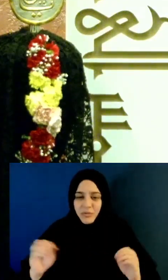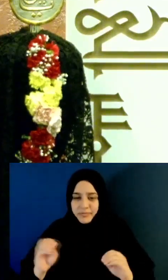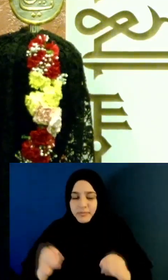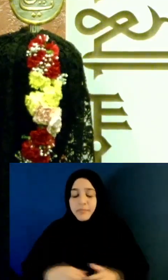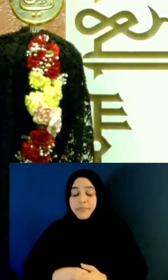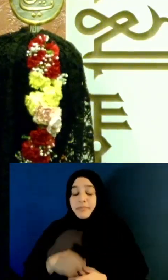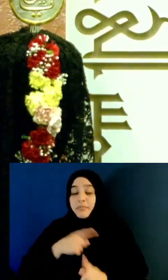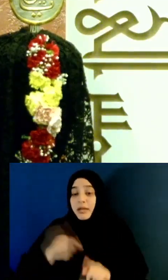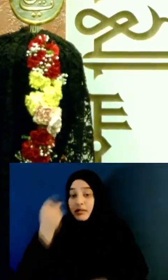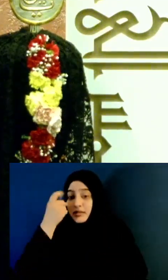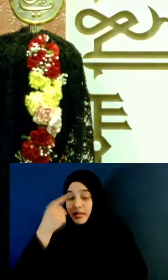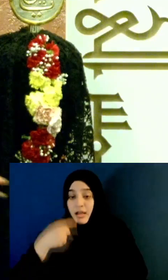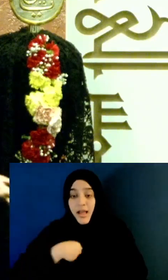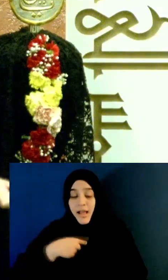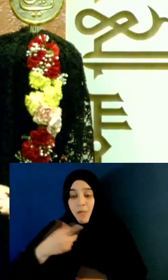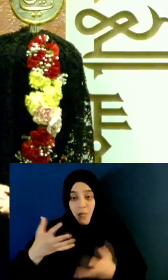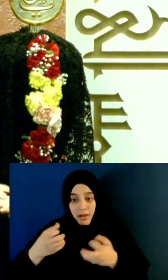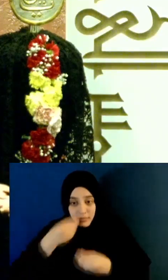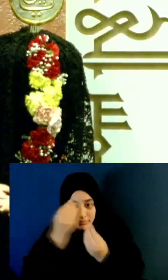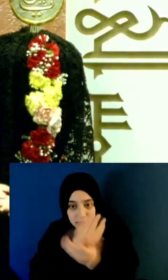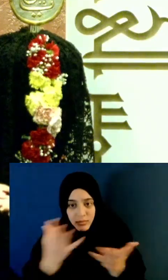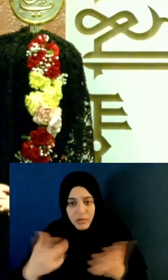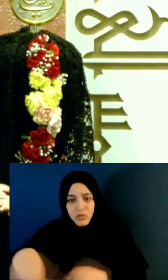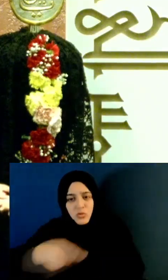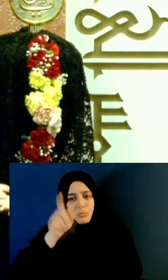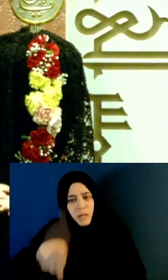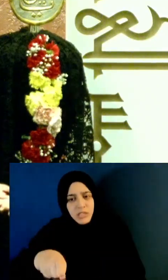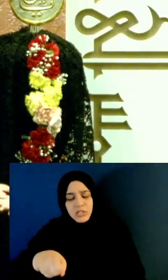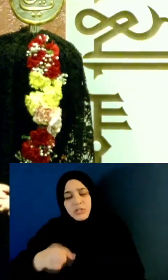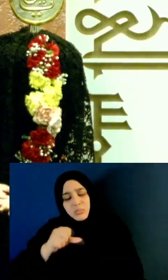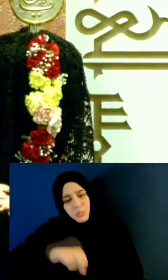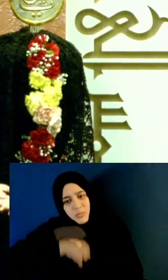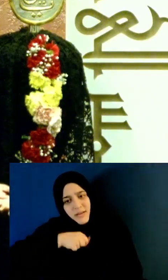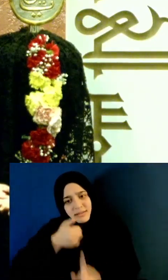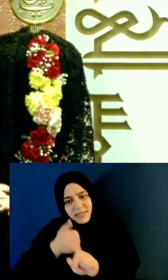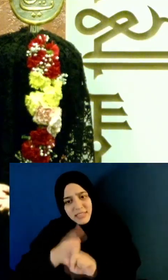Shia, then your children will not be proud.